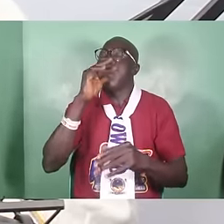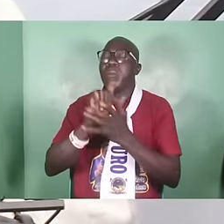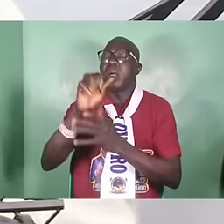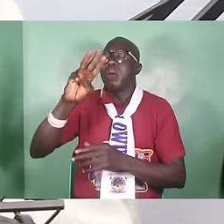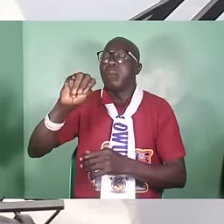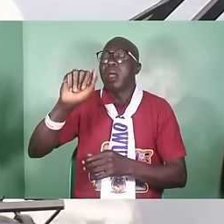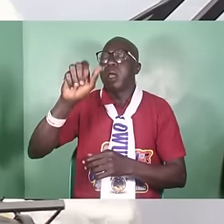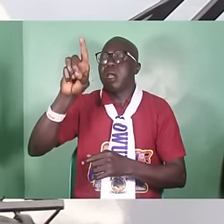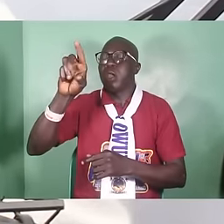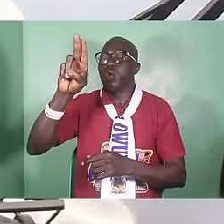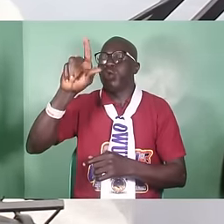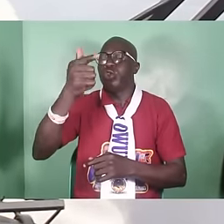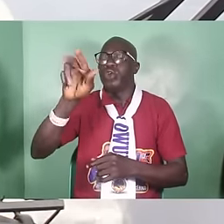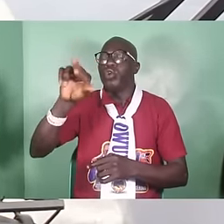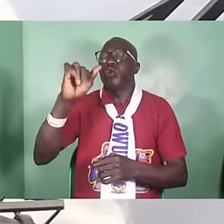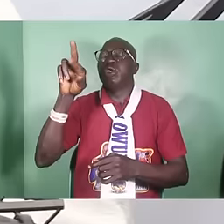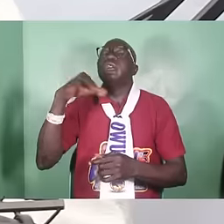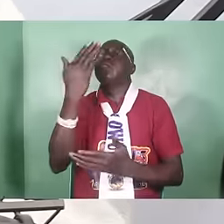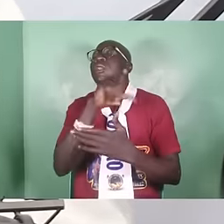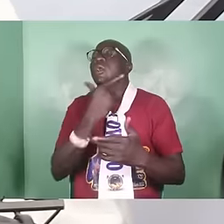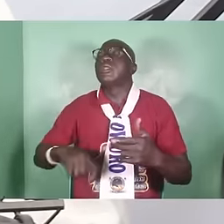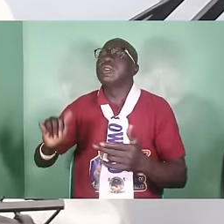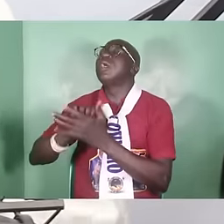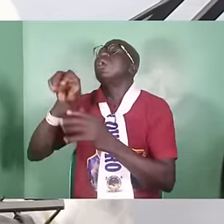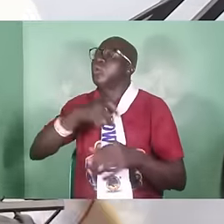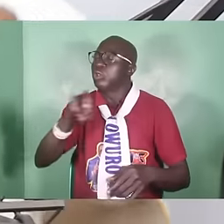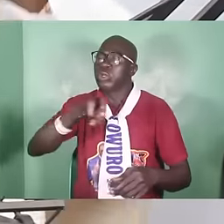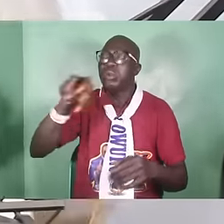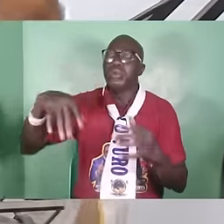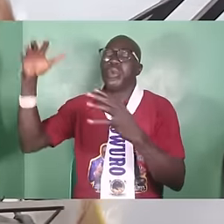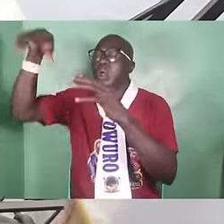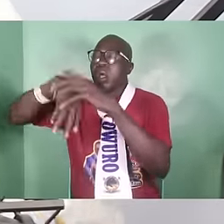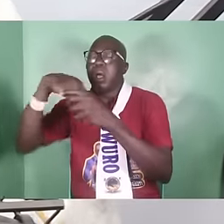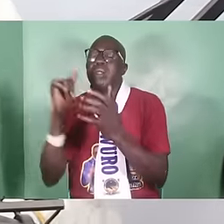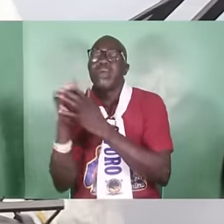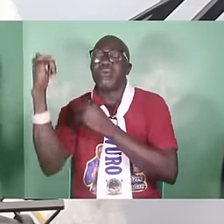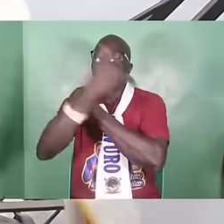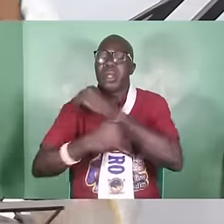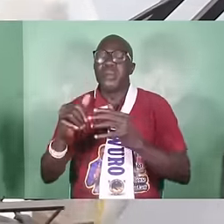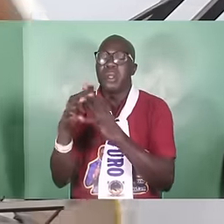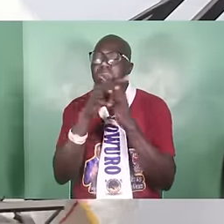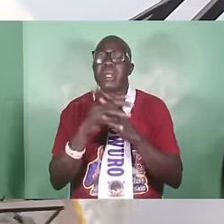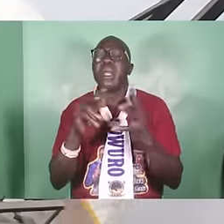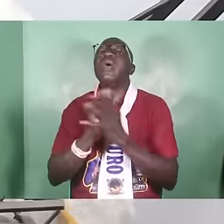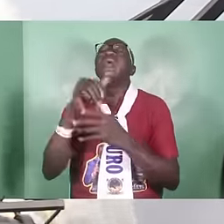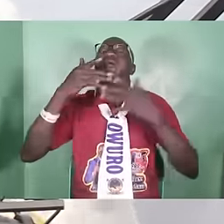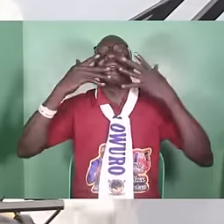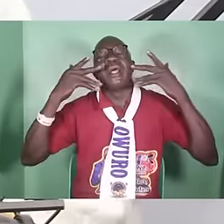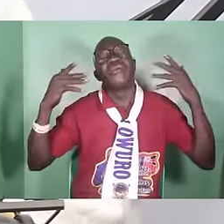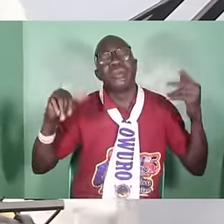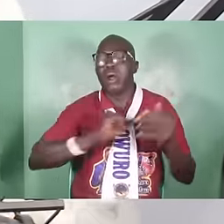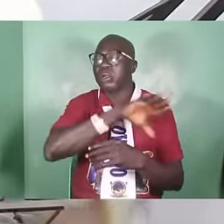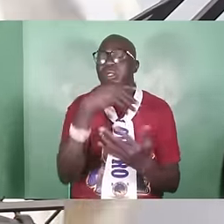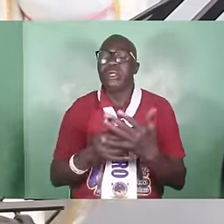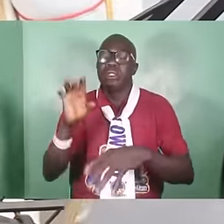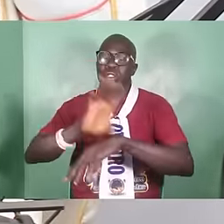Be no ma. Molo Oluwa so wi pe o lo America. Mama ba busere. O ba daru ko awon ejo to lo. She measured